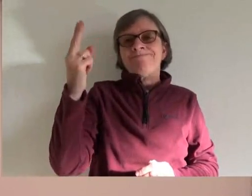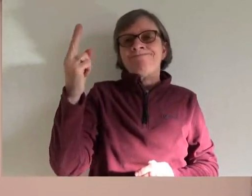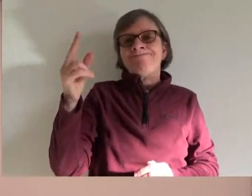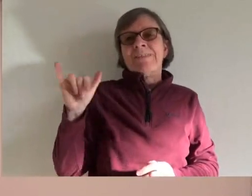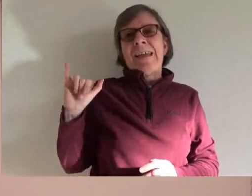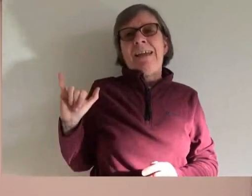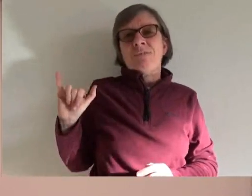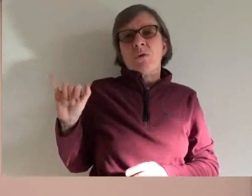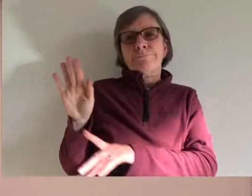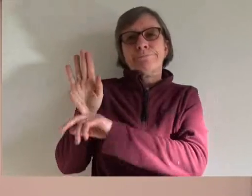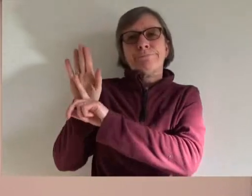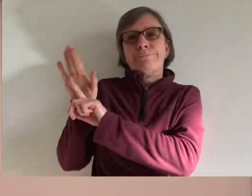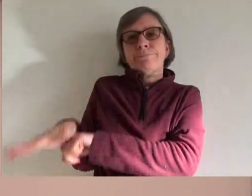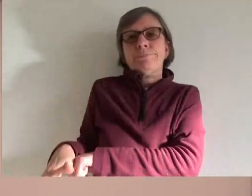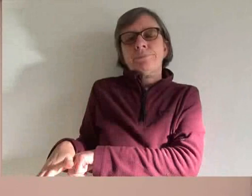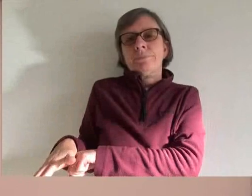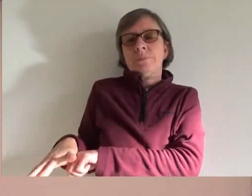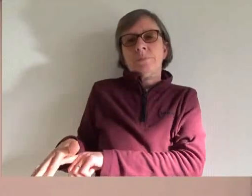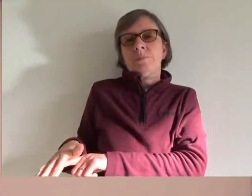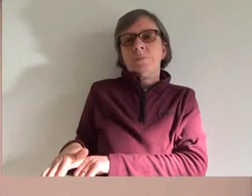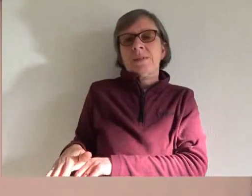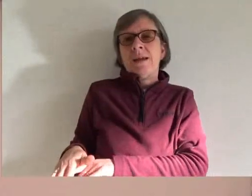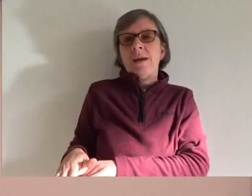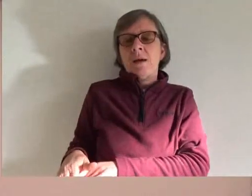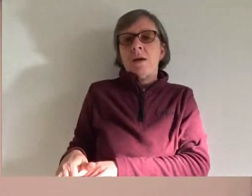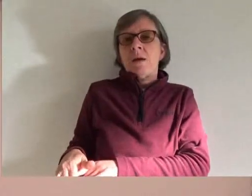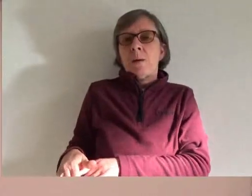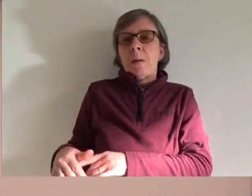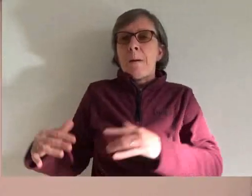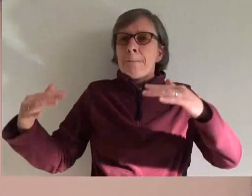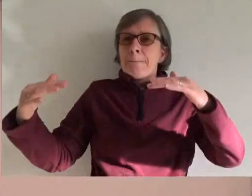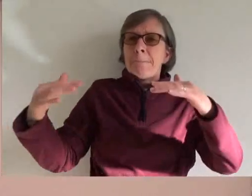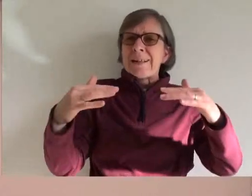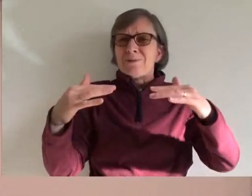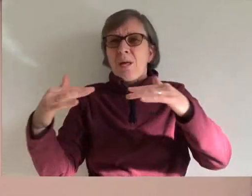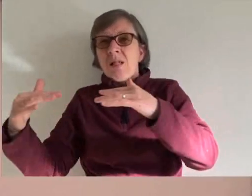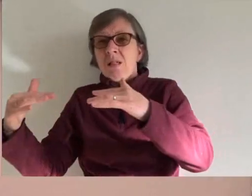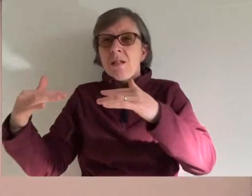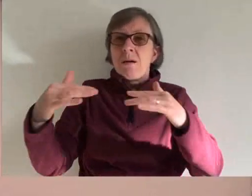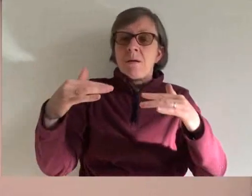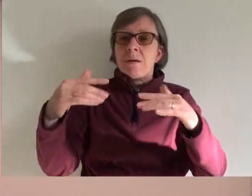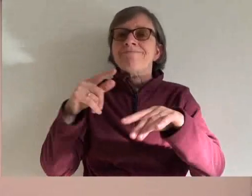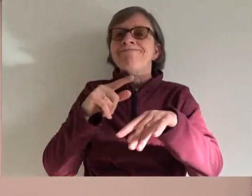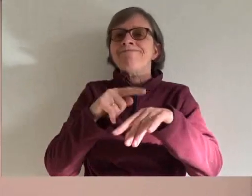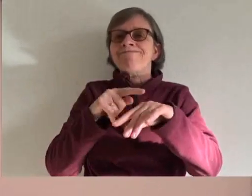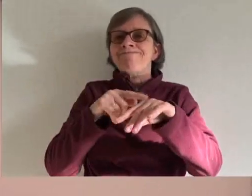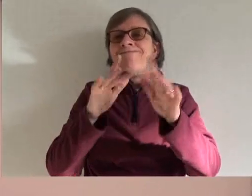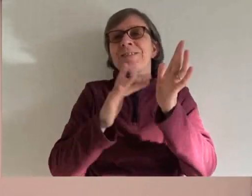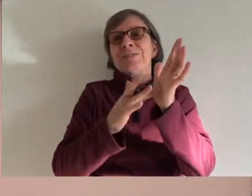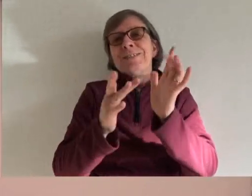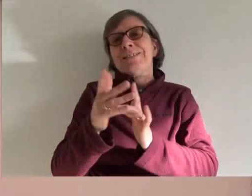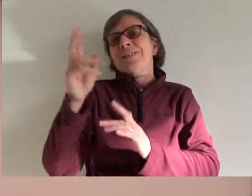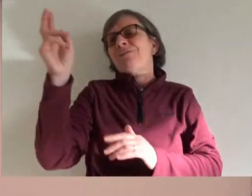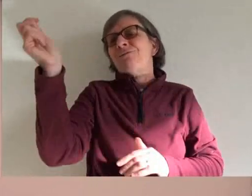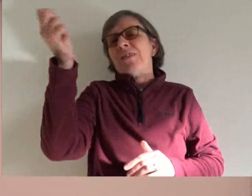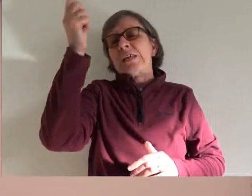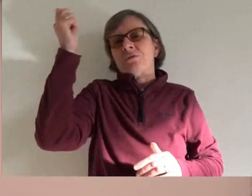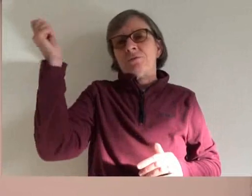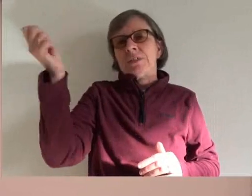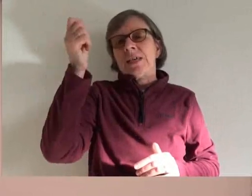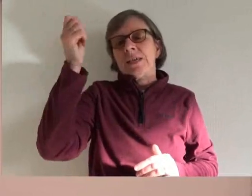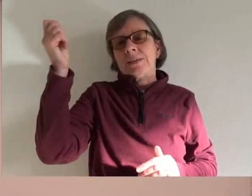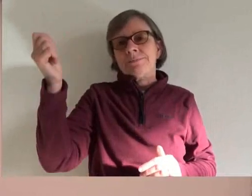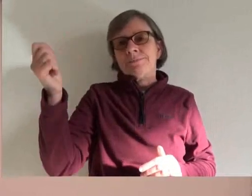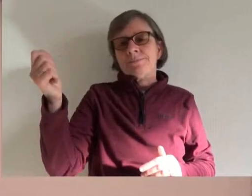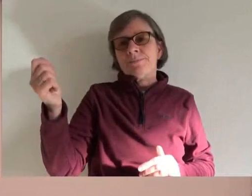been defeated. And in the final battle, Christ is victorious. We're told the final outcome. And